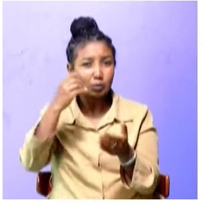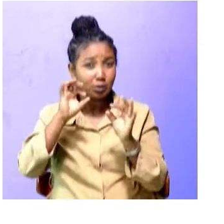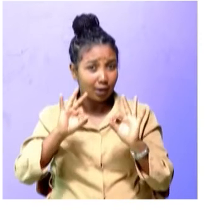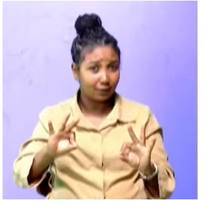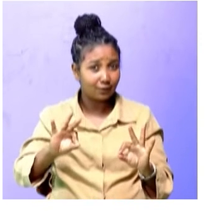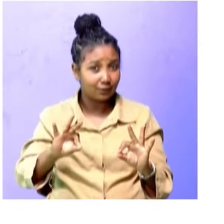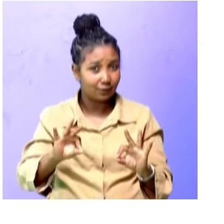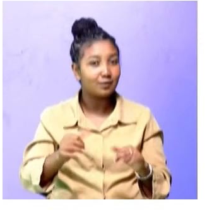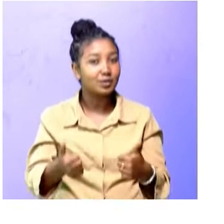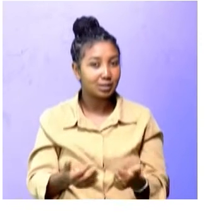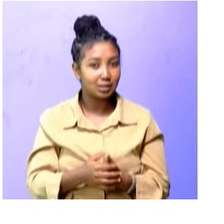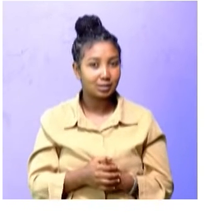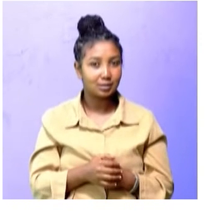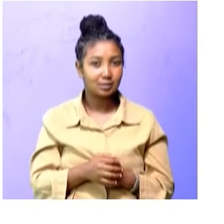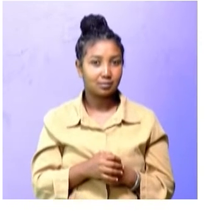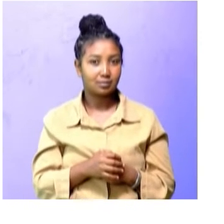development.